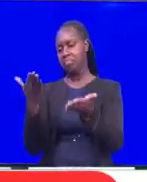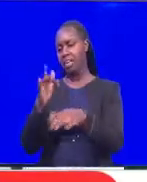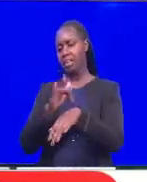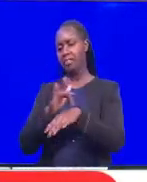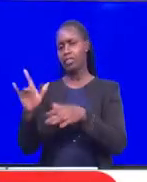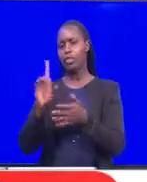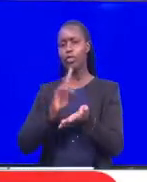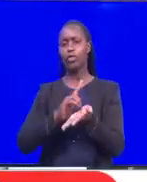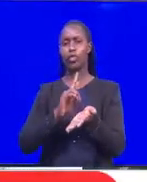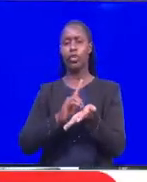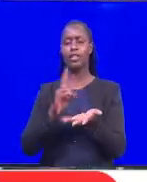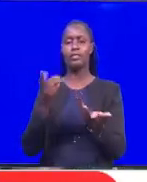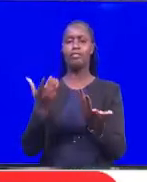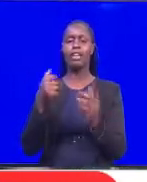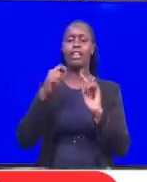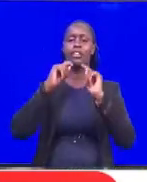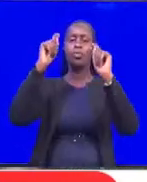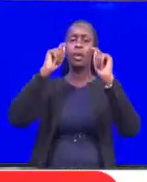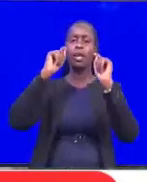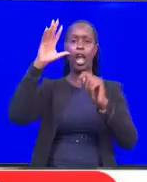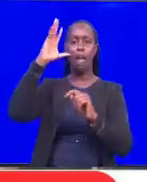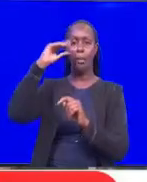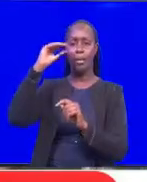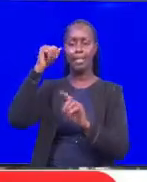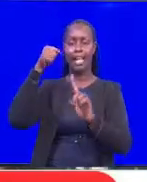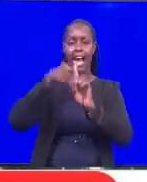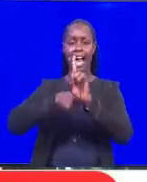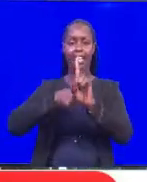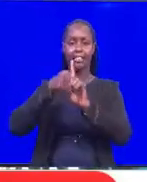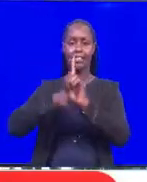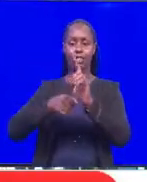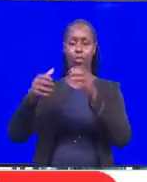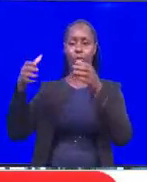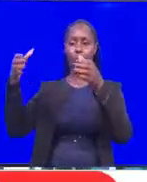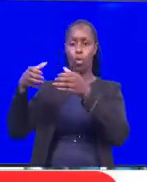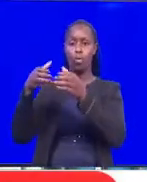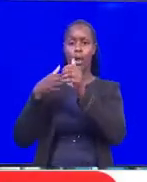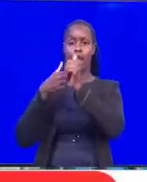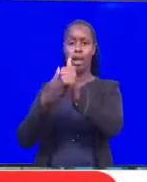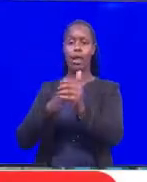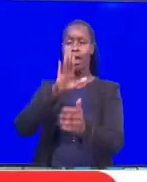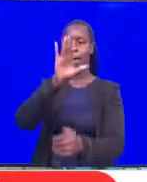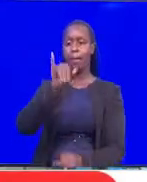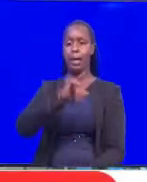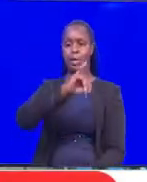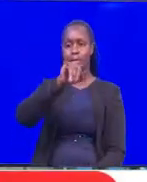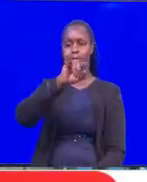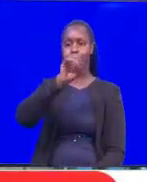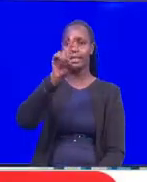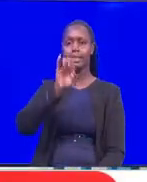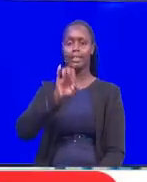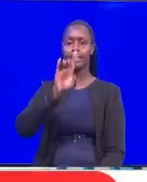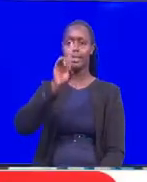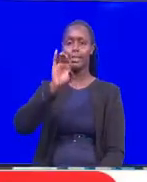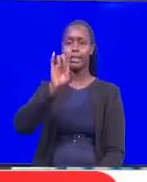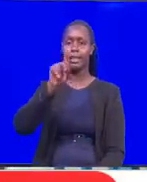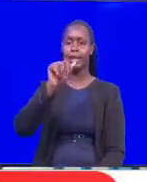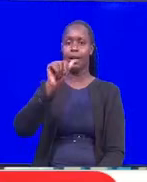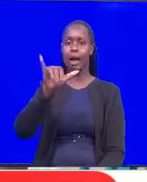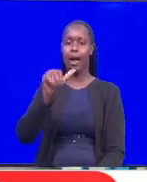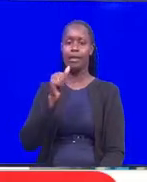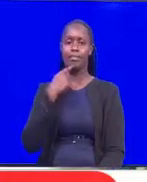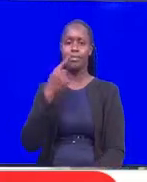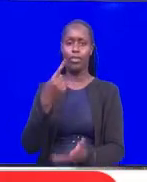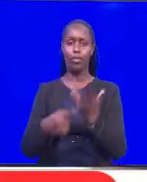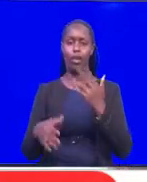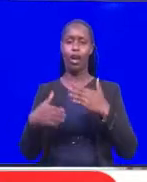Mombasa, activists from the Coast Civil Society Network led by the chairperson Zerikaya Adika have expressed displeasure with